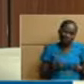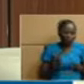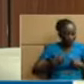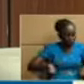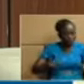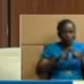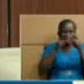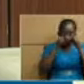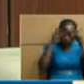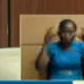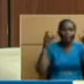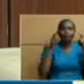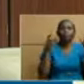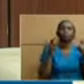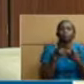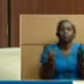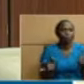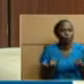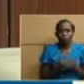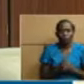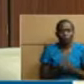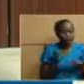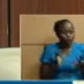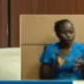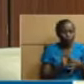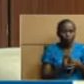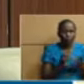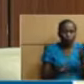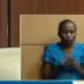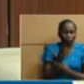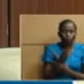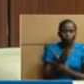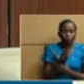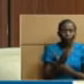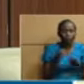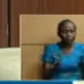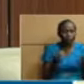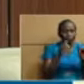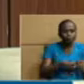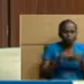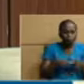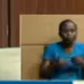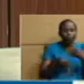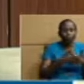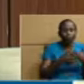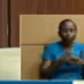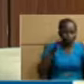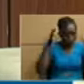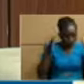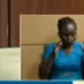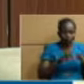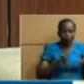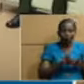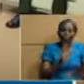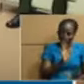how do we focus on areas which are actually creating jobs? Creative economy and cultural industries are huge employers of this in this economy. We'll come back